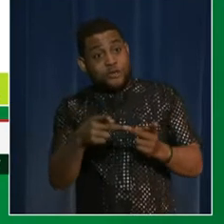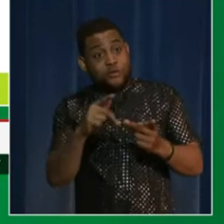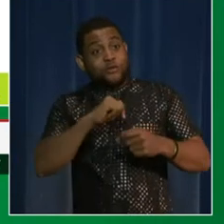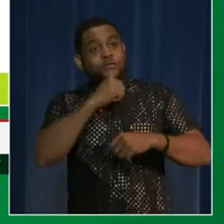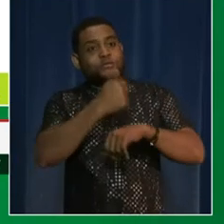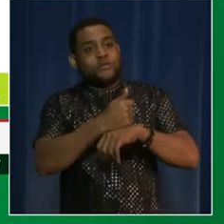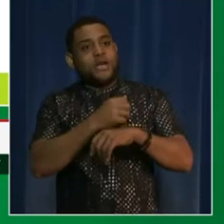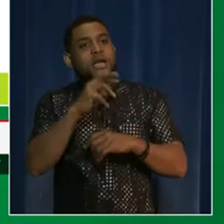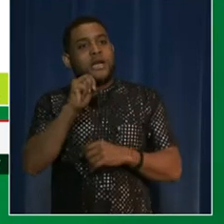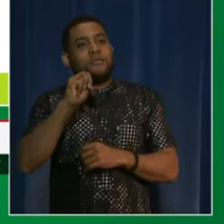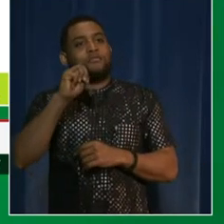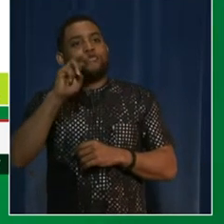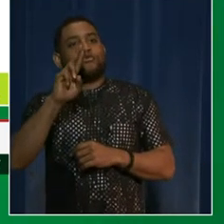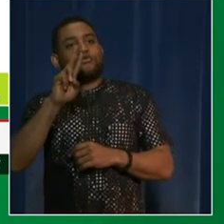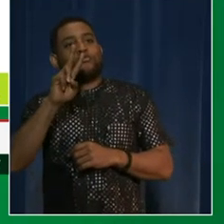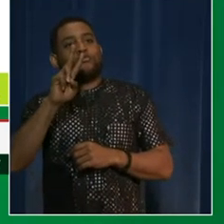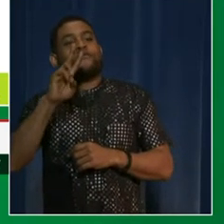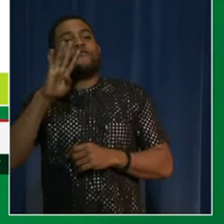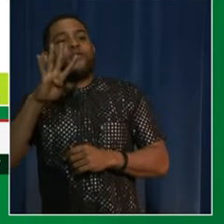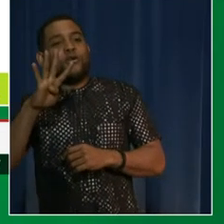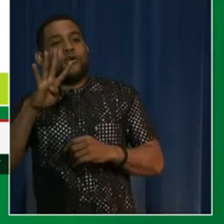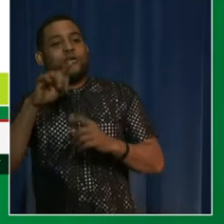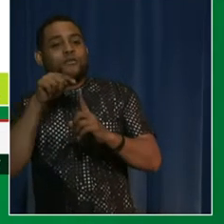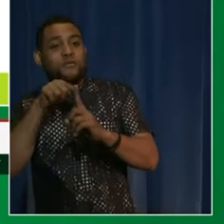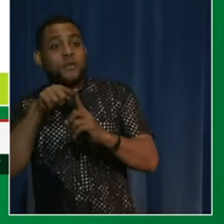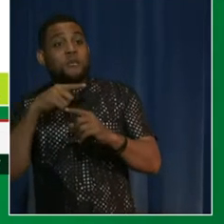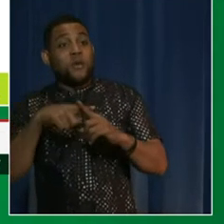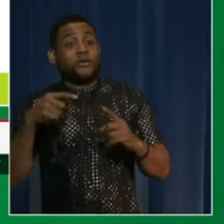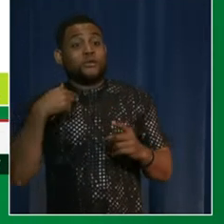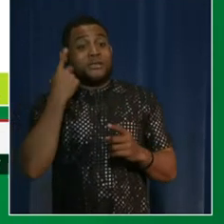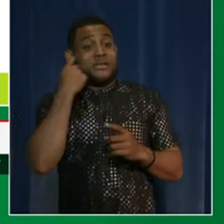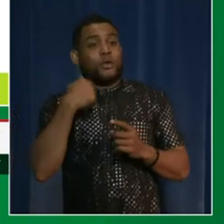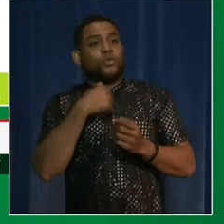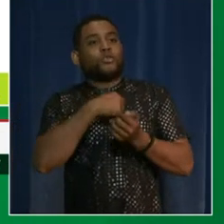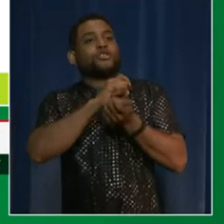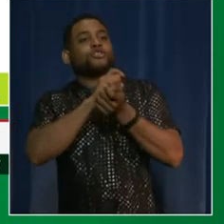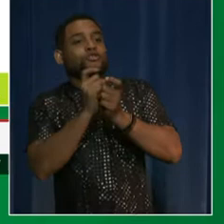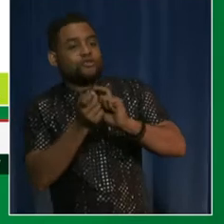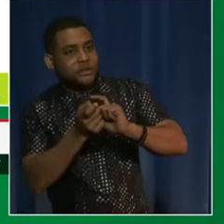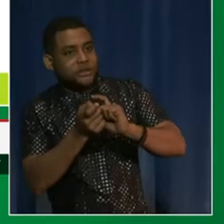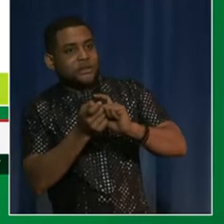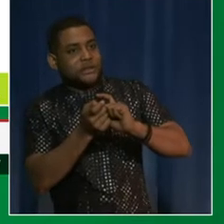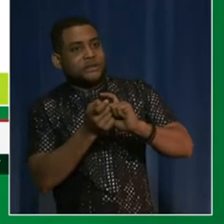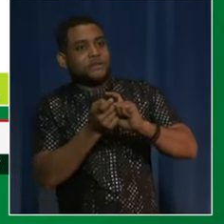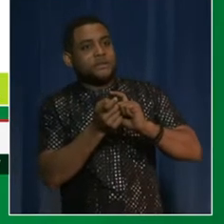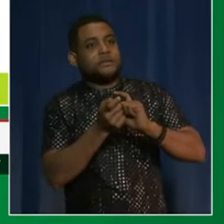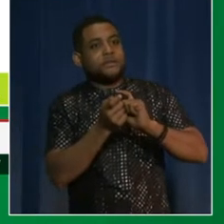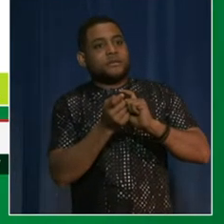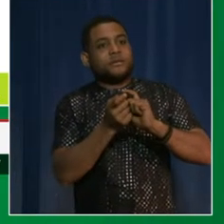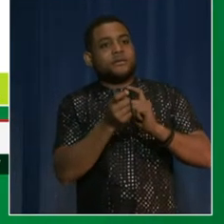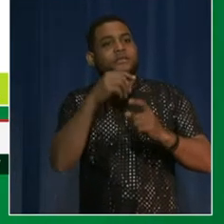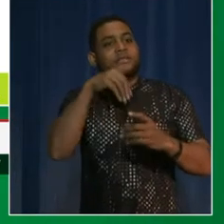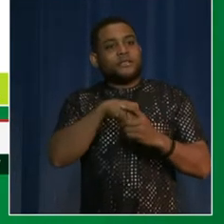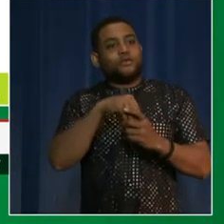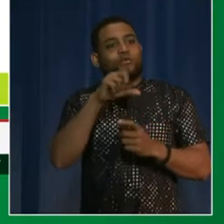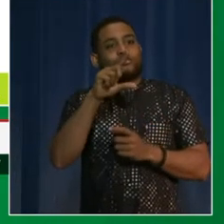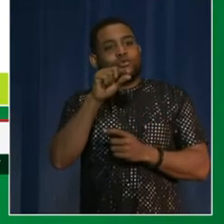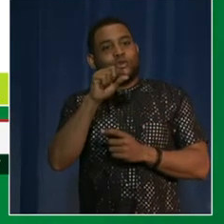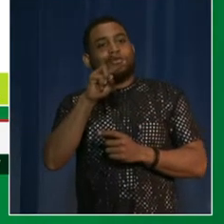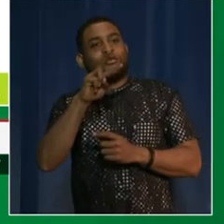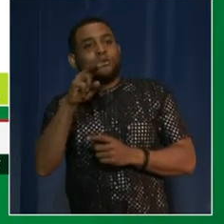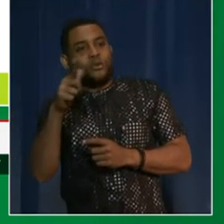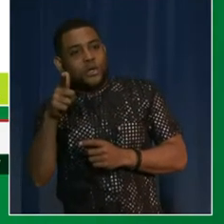it was upflummed, as the term may be, in the 2021 Comprehensive